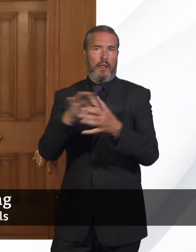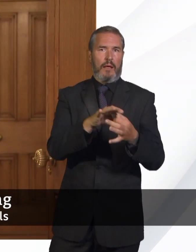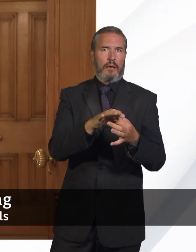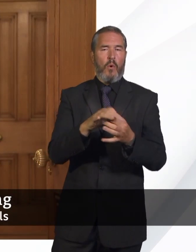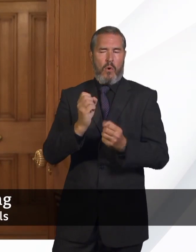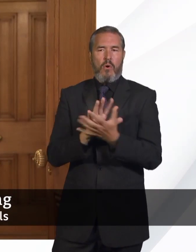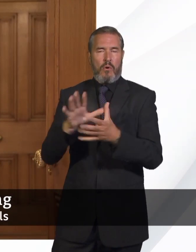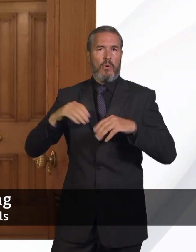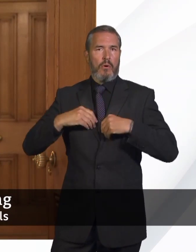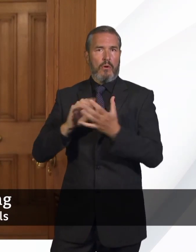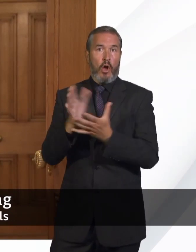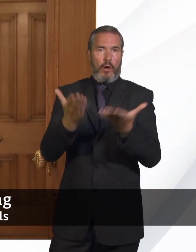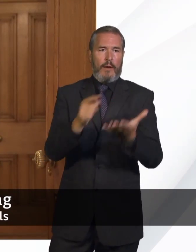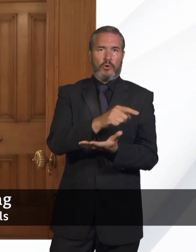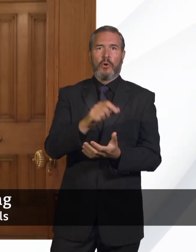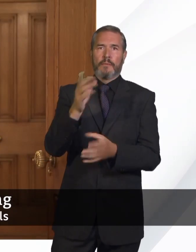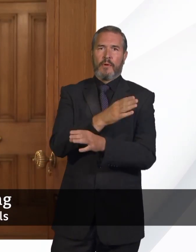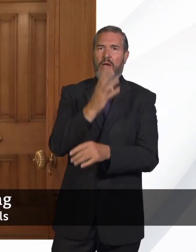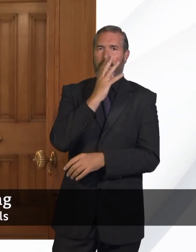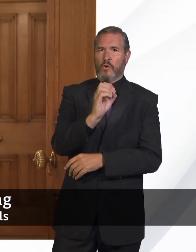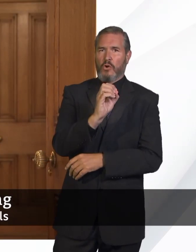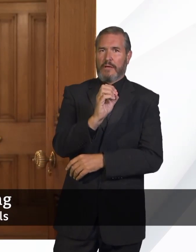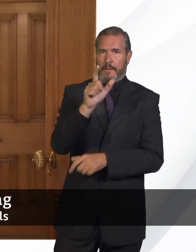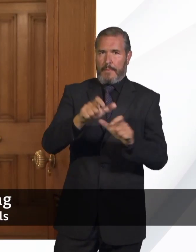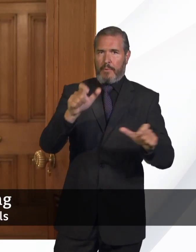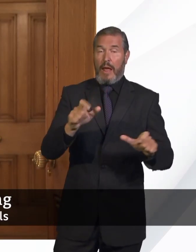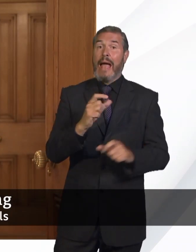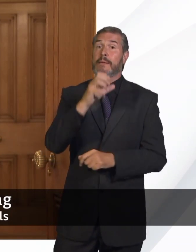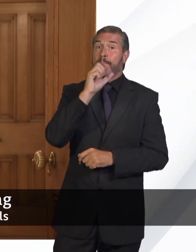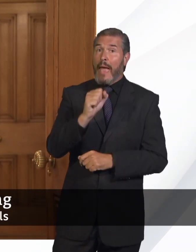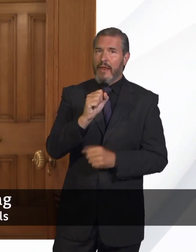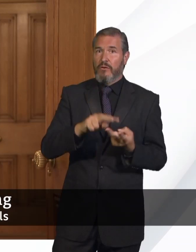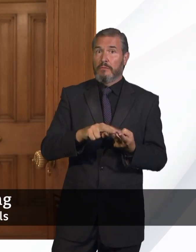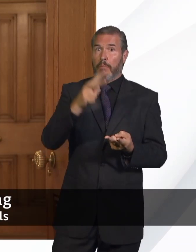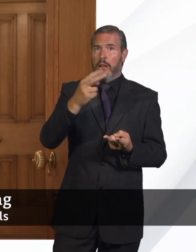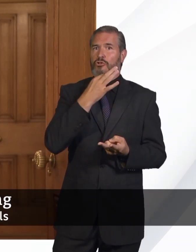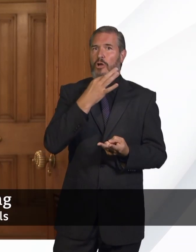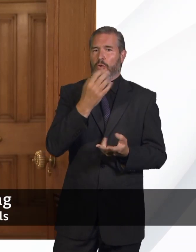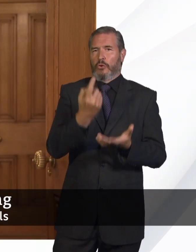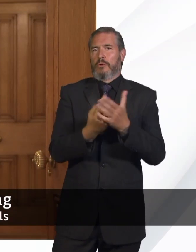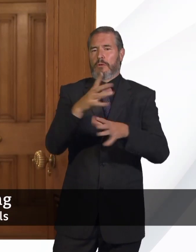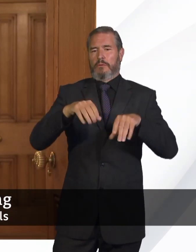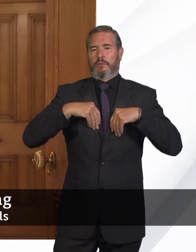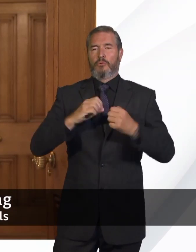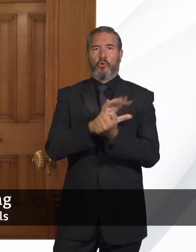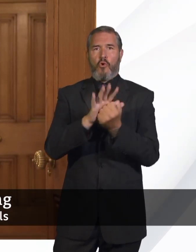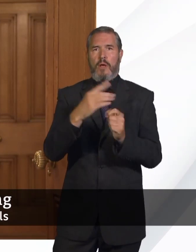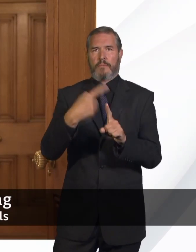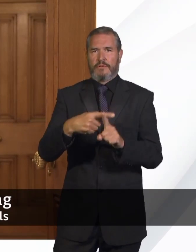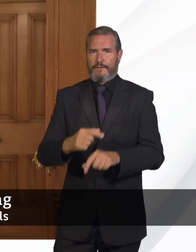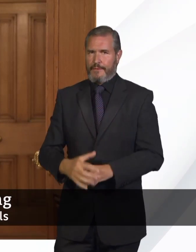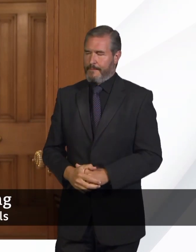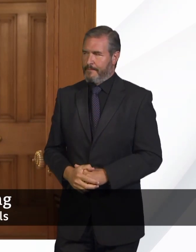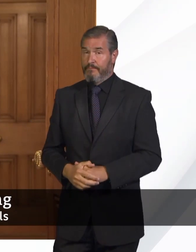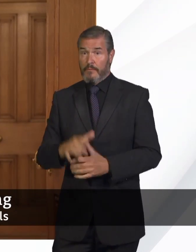made the point that men are 2 times at higher risk than women, and it made a sort